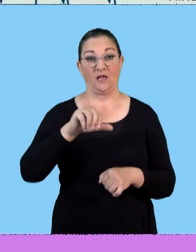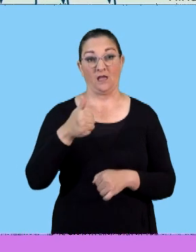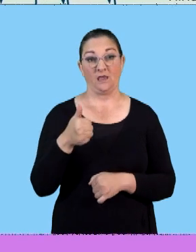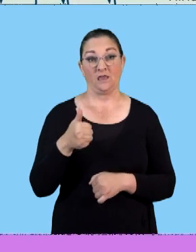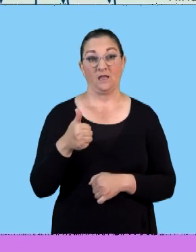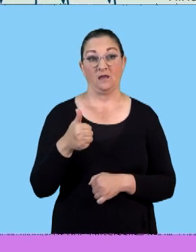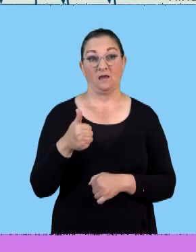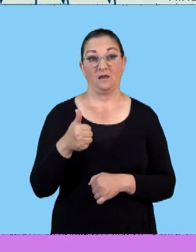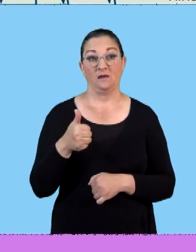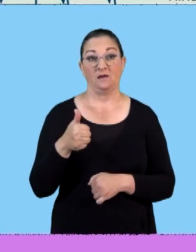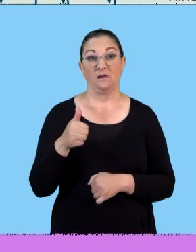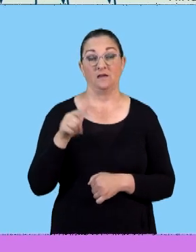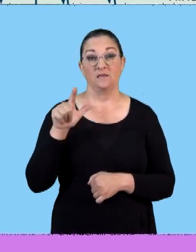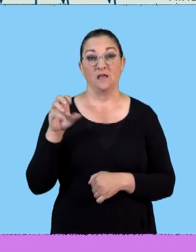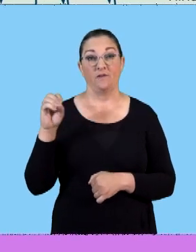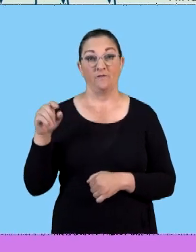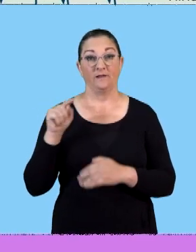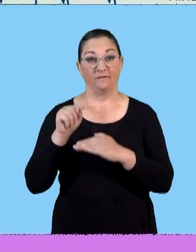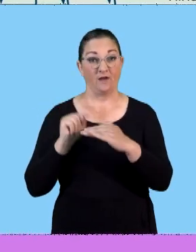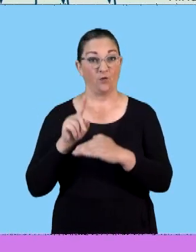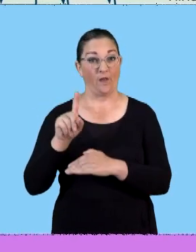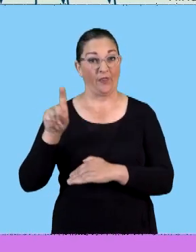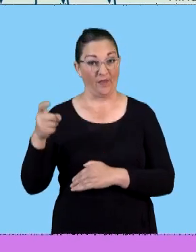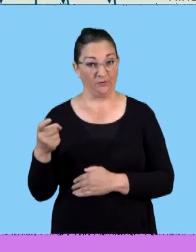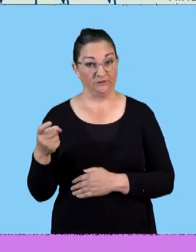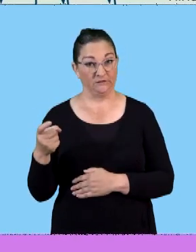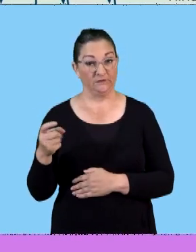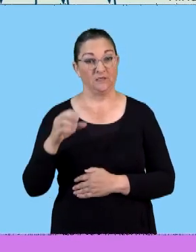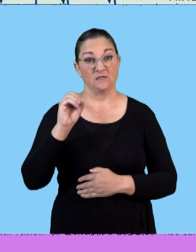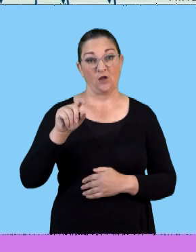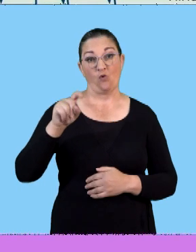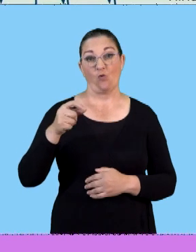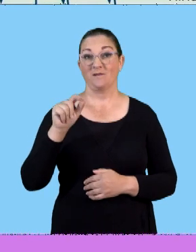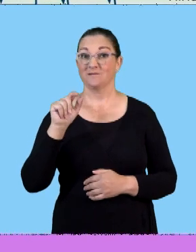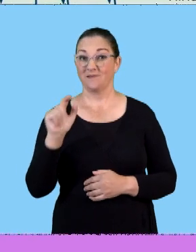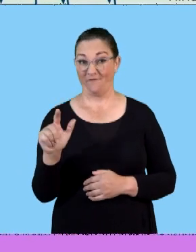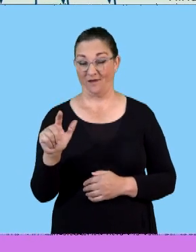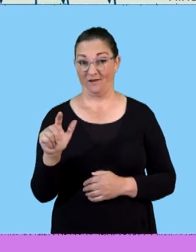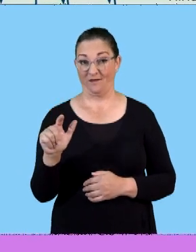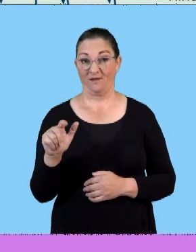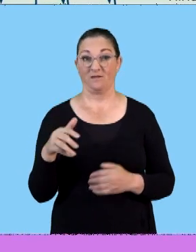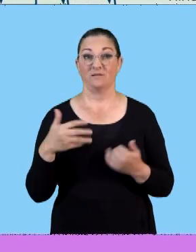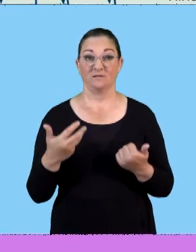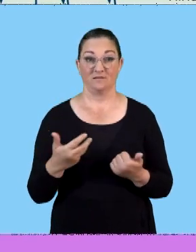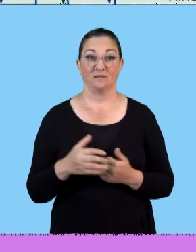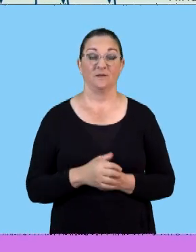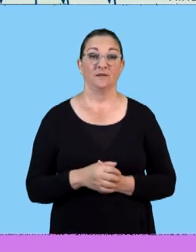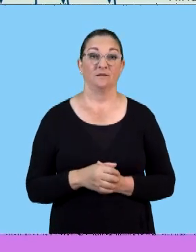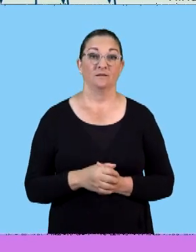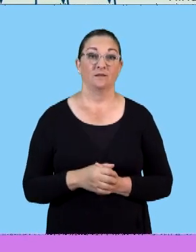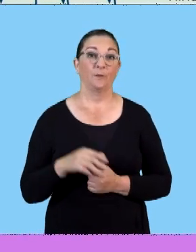700 divided by 1,000 as well. That will give us 0,7. So this is